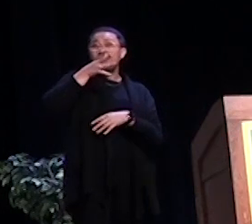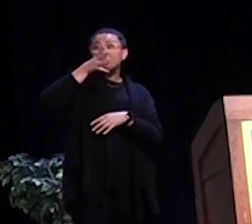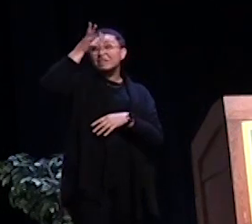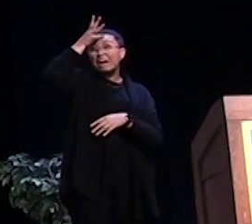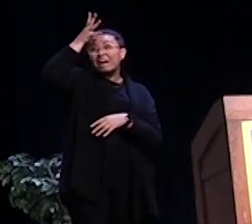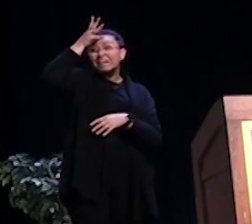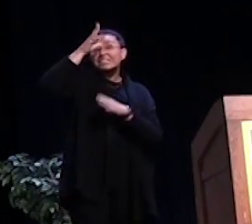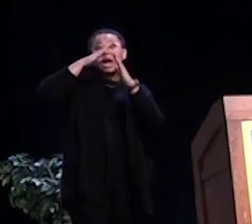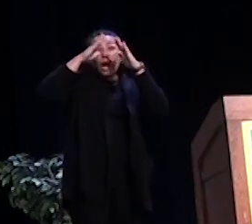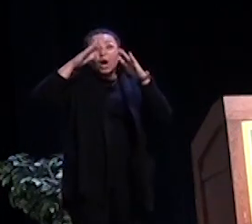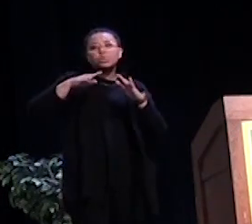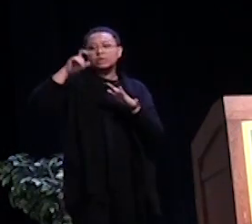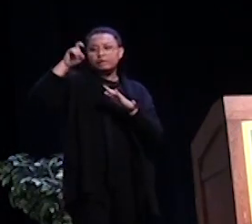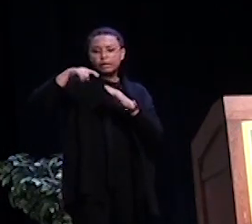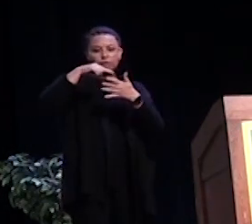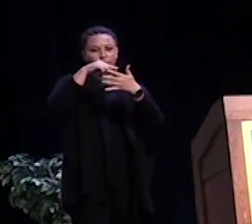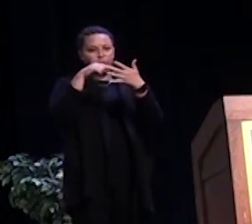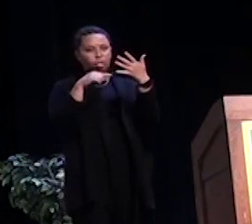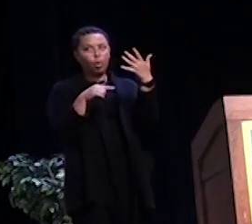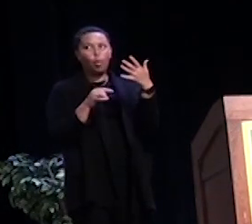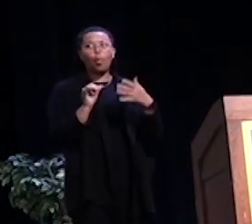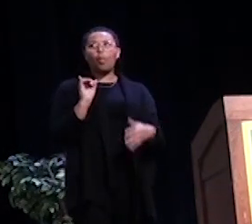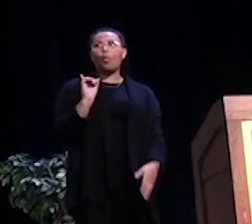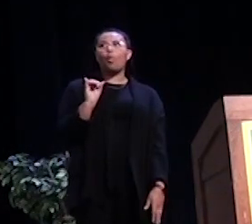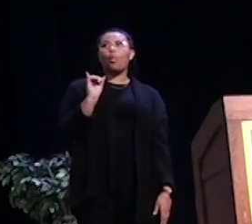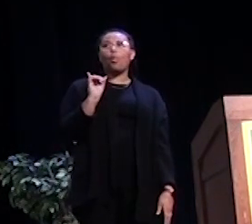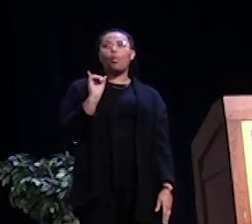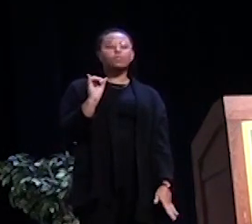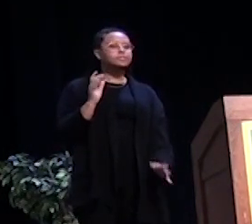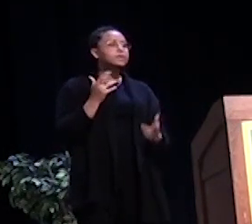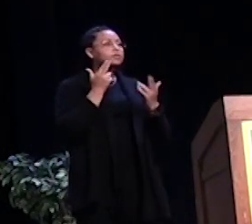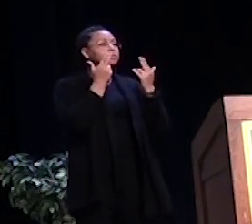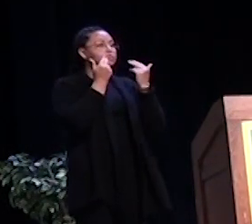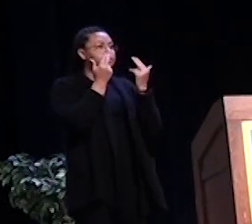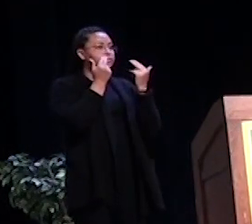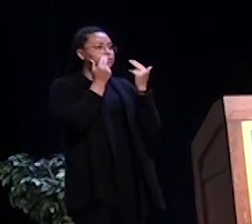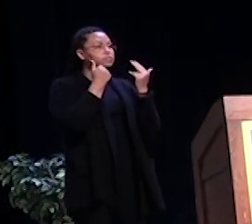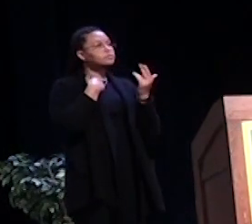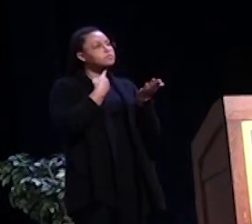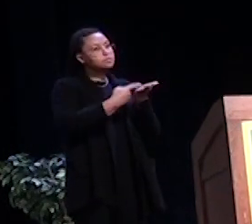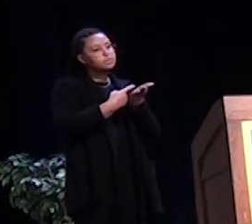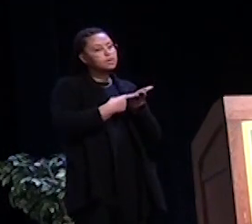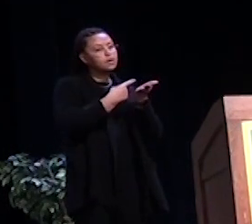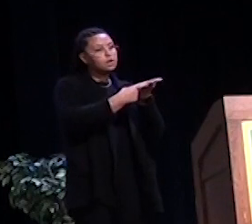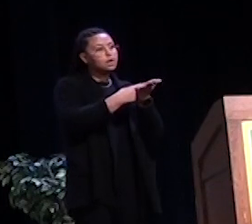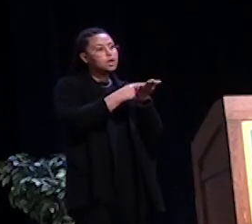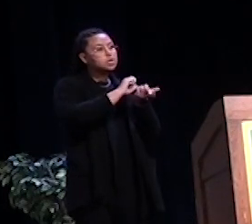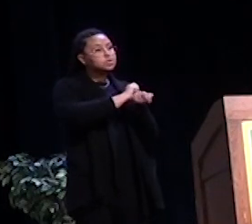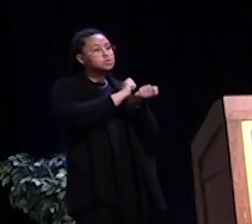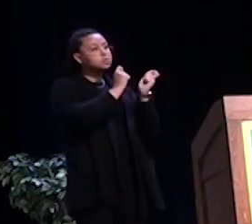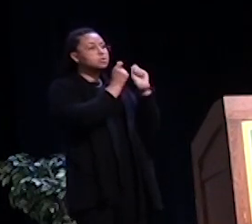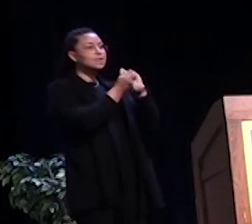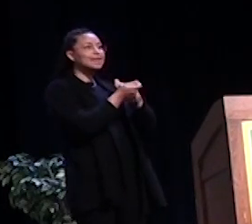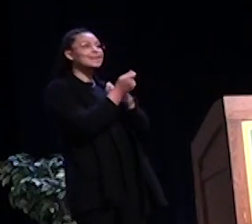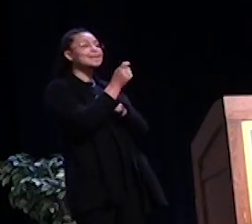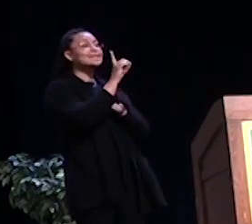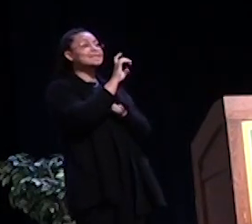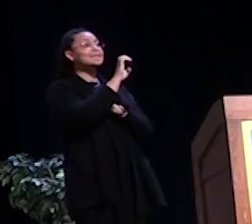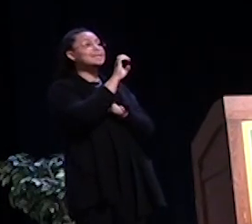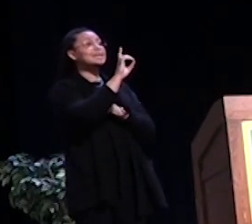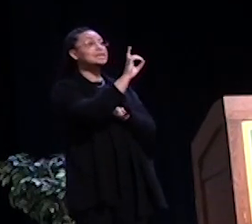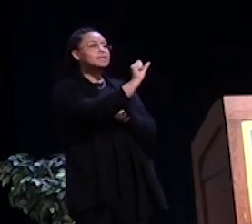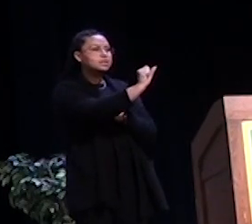house. They learn also, it's really funny when I start talking about transfer on death deeds for